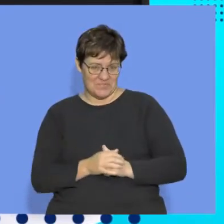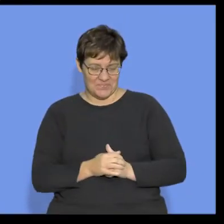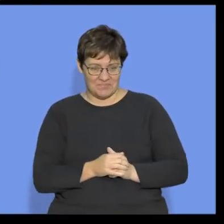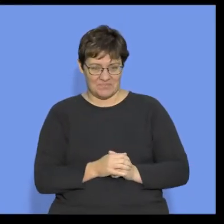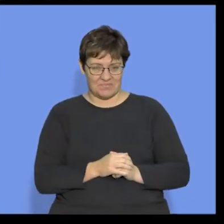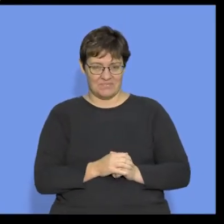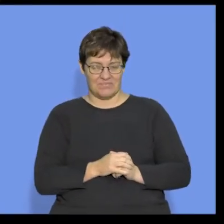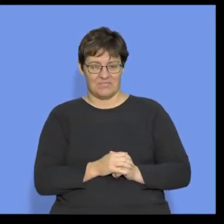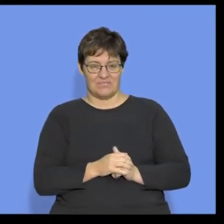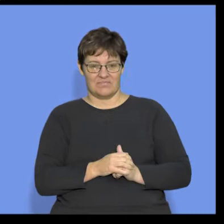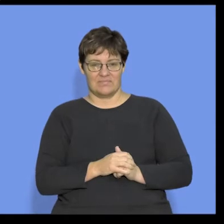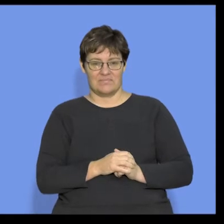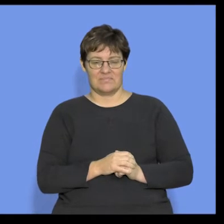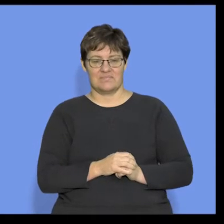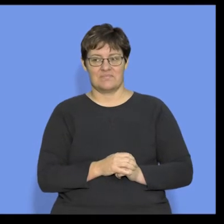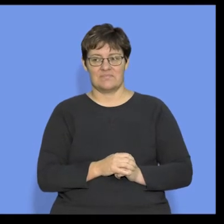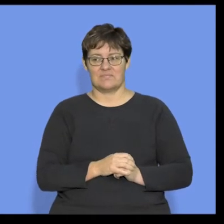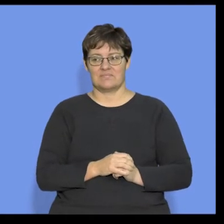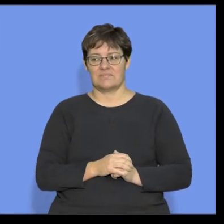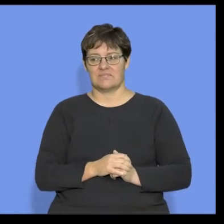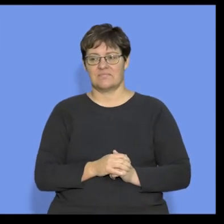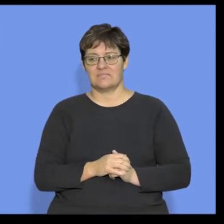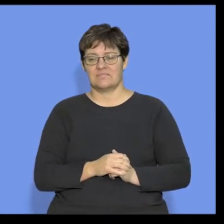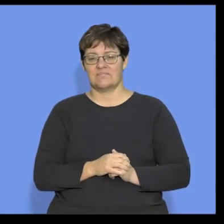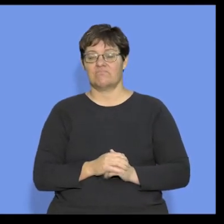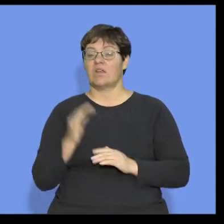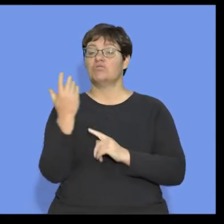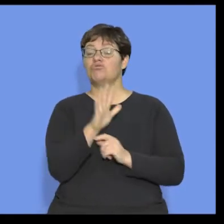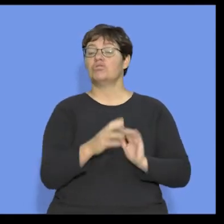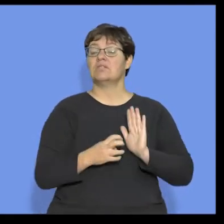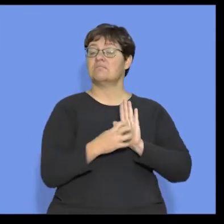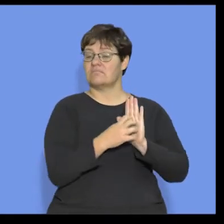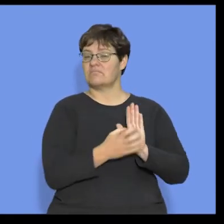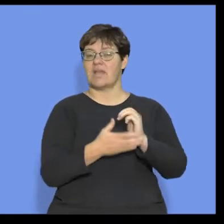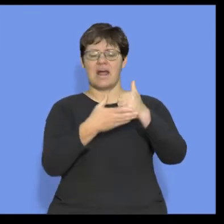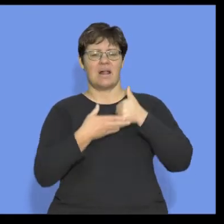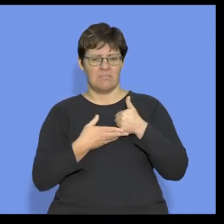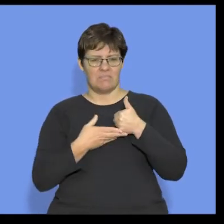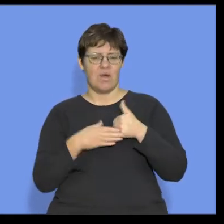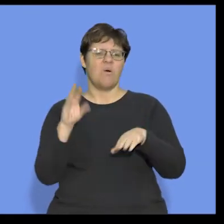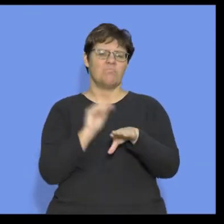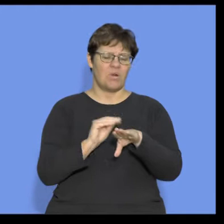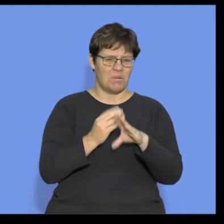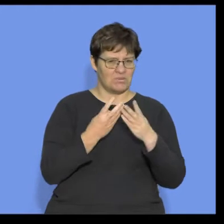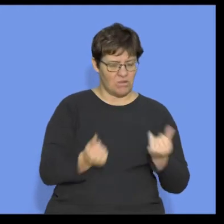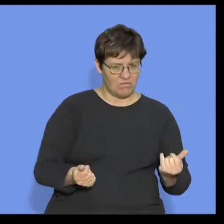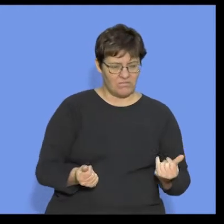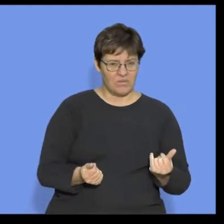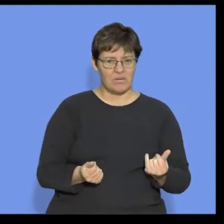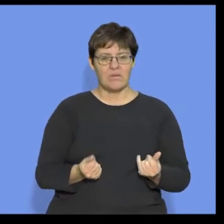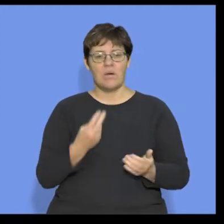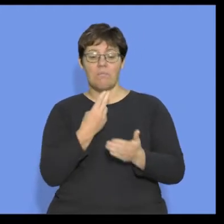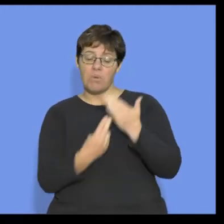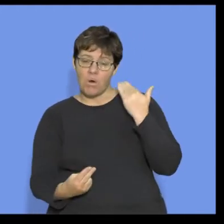fantastic. So a tree diagram can be used to help solve problems involving